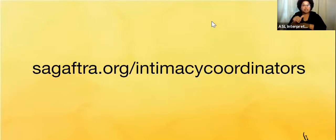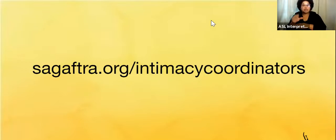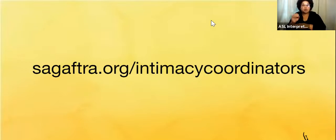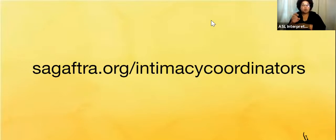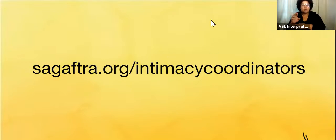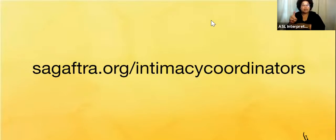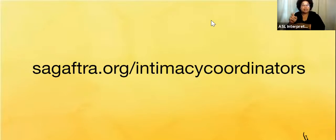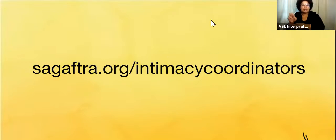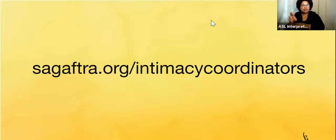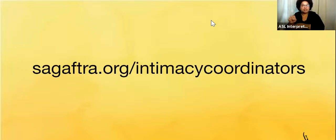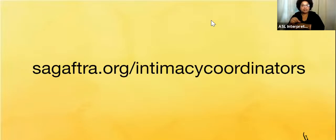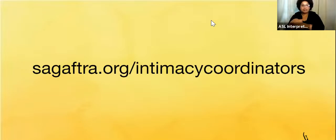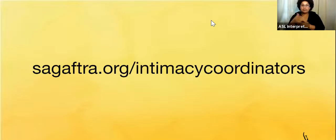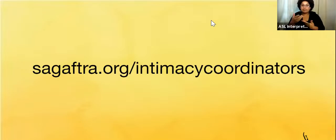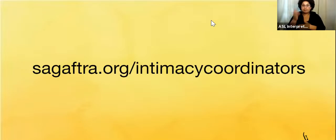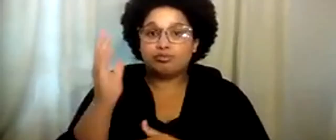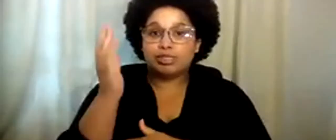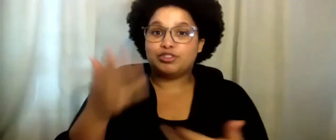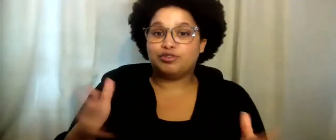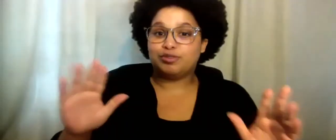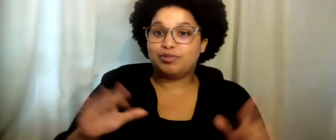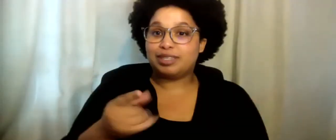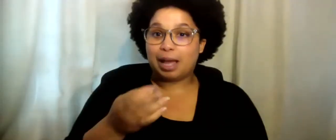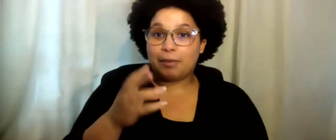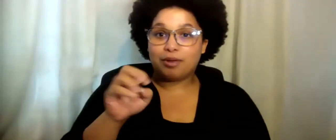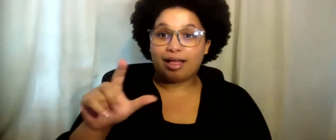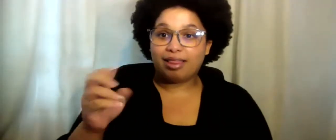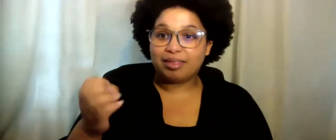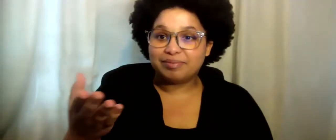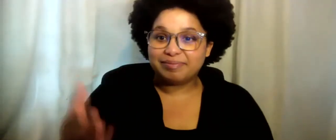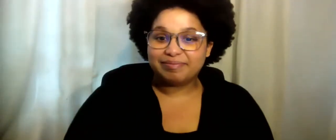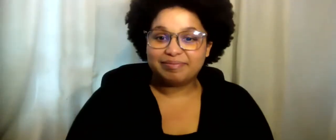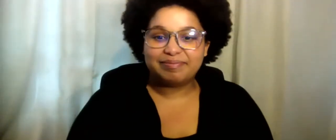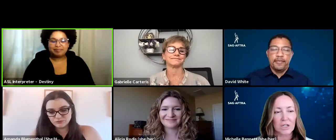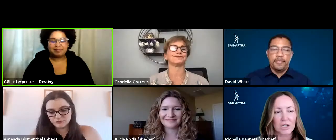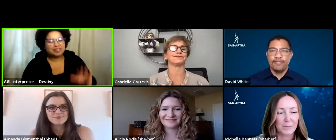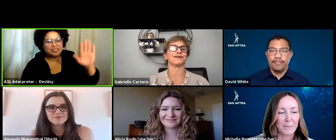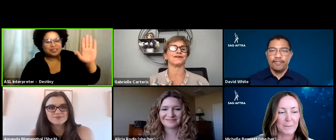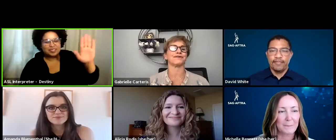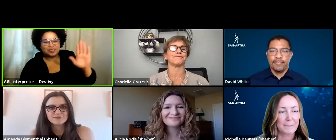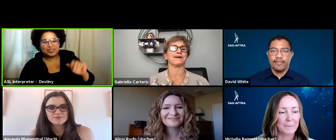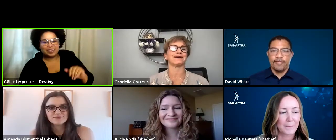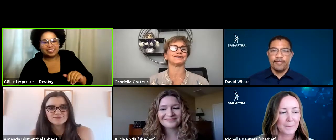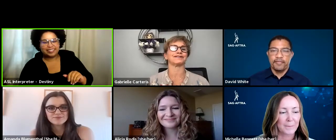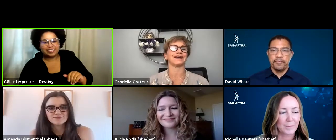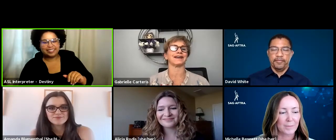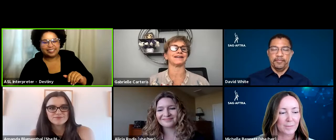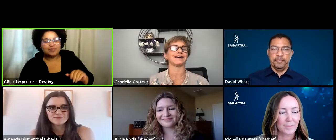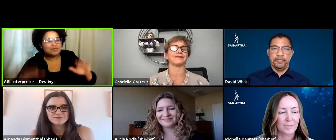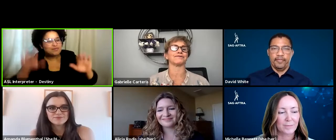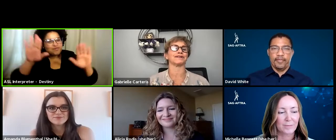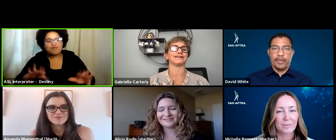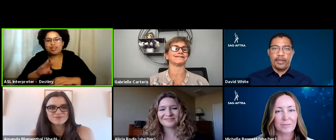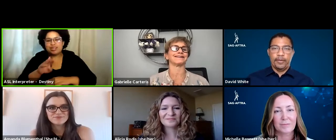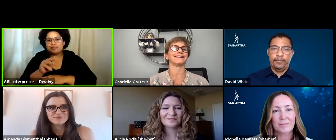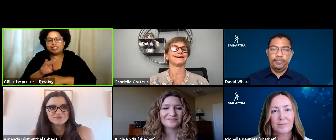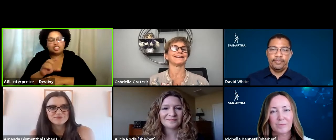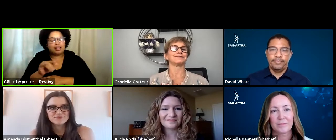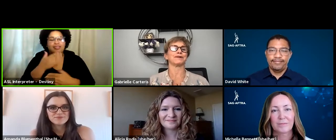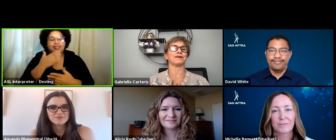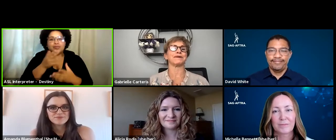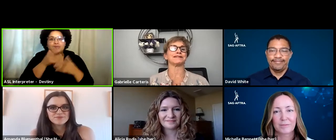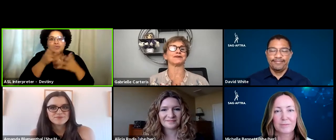concludes the presentation. Gabrielle? That was great, Michelle. Thank you so much. And I really,